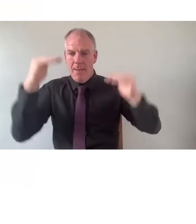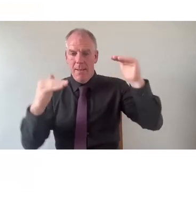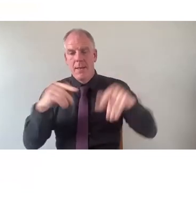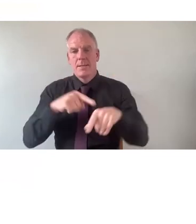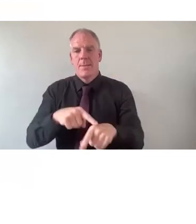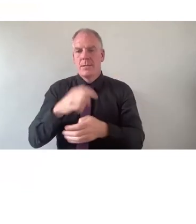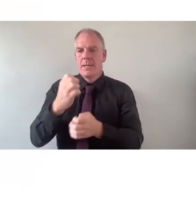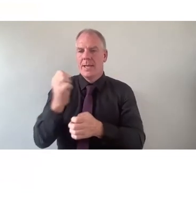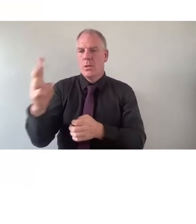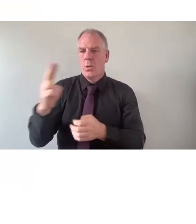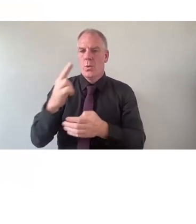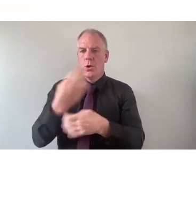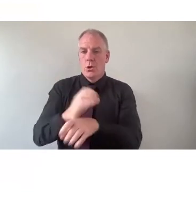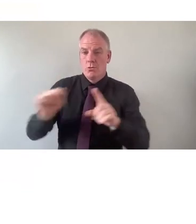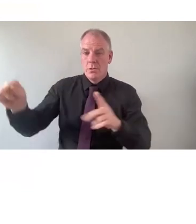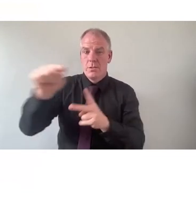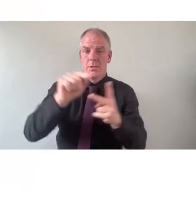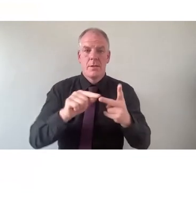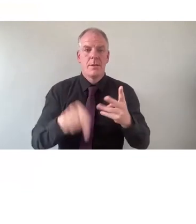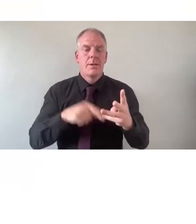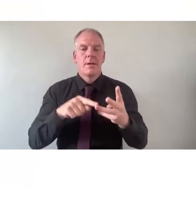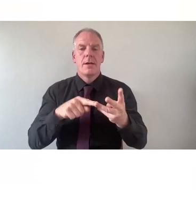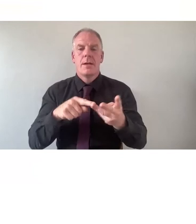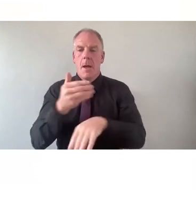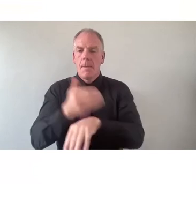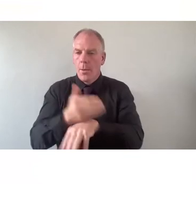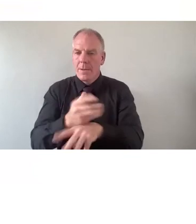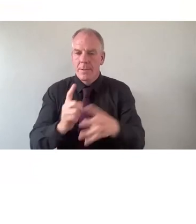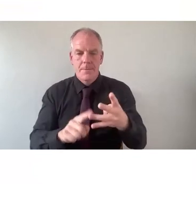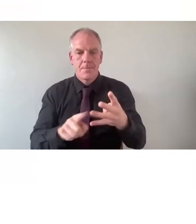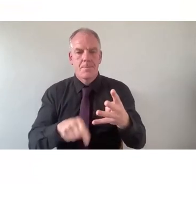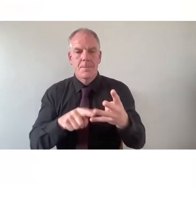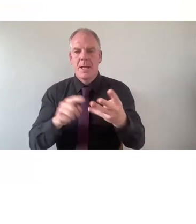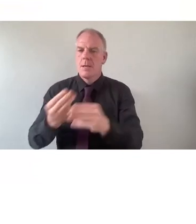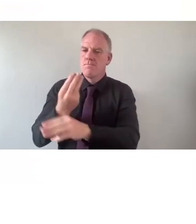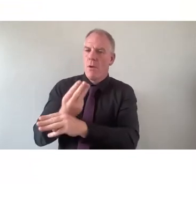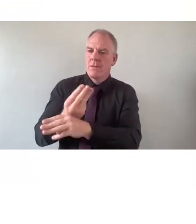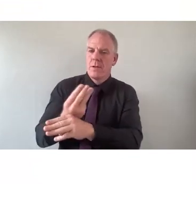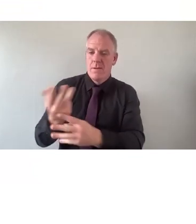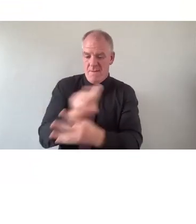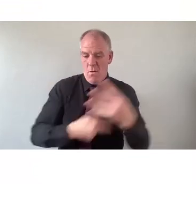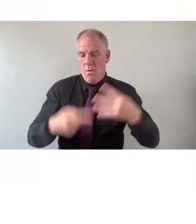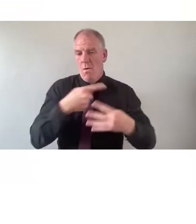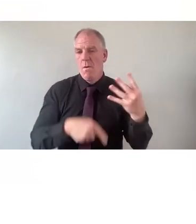EU countries. And we look at, of course, you know, employment, and as well, we look at poverty